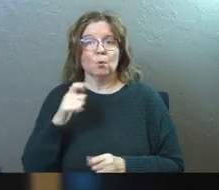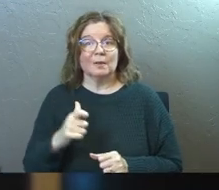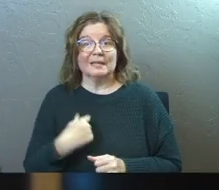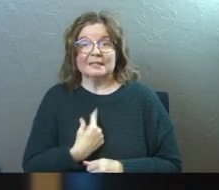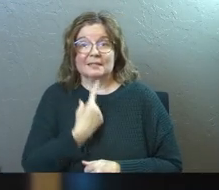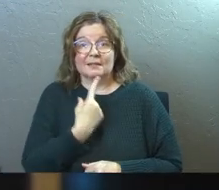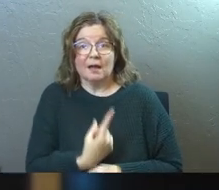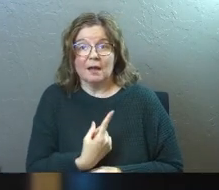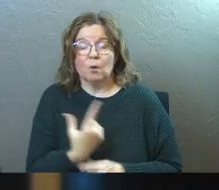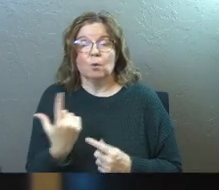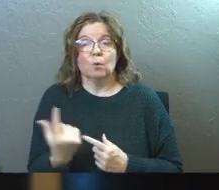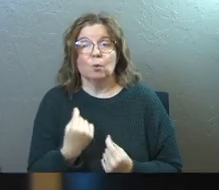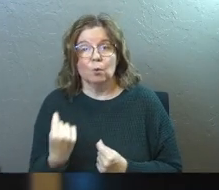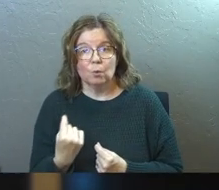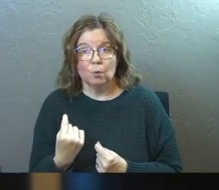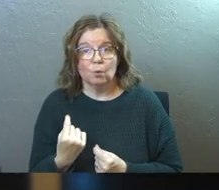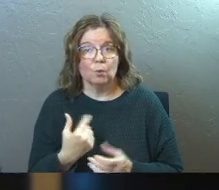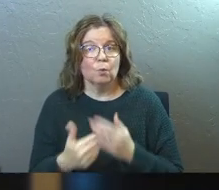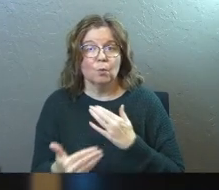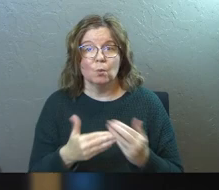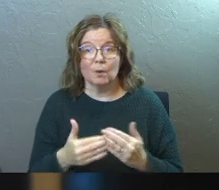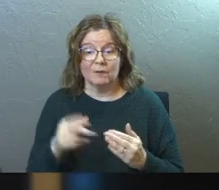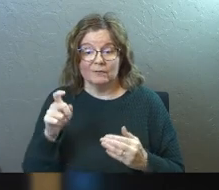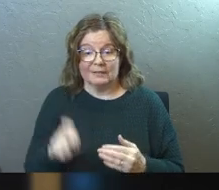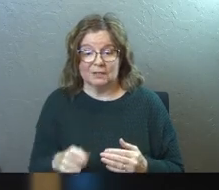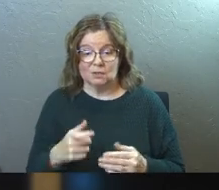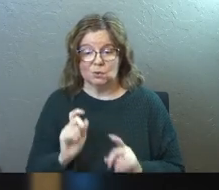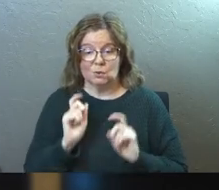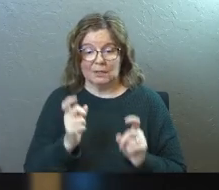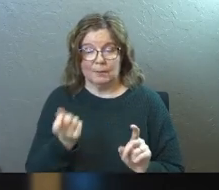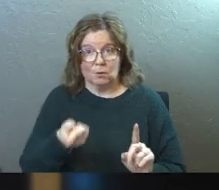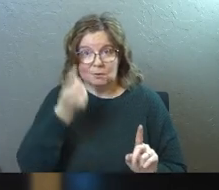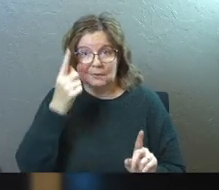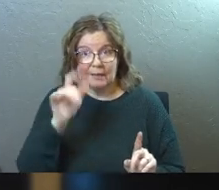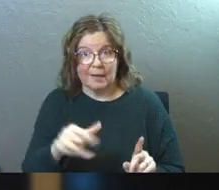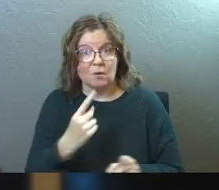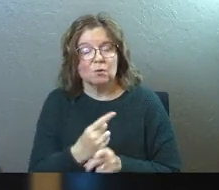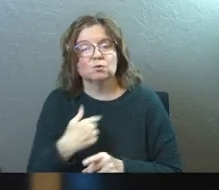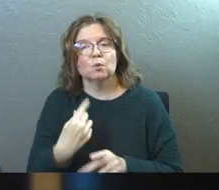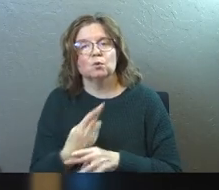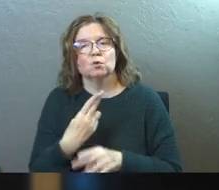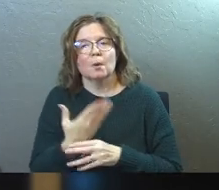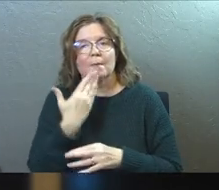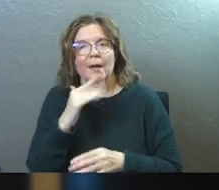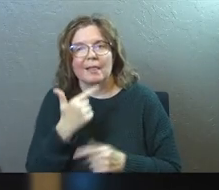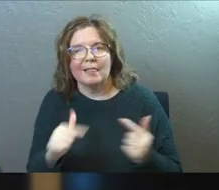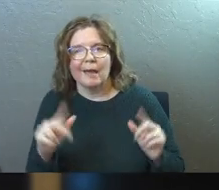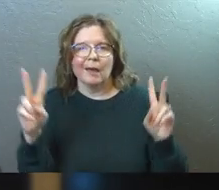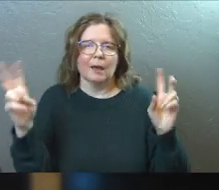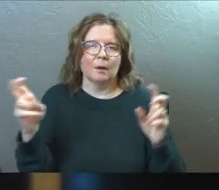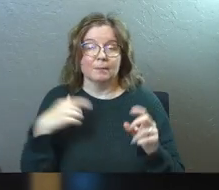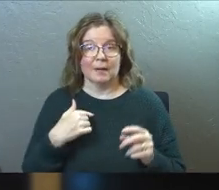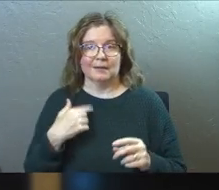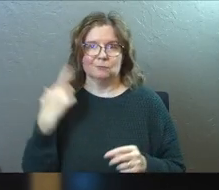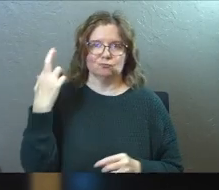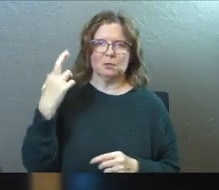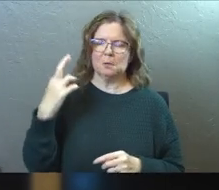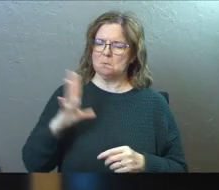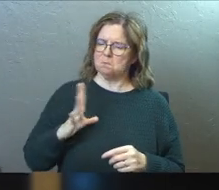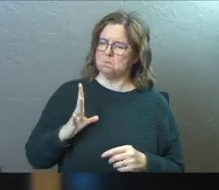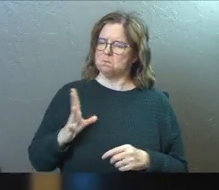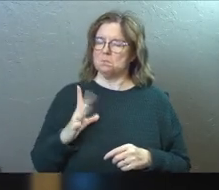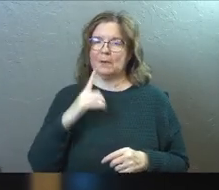can say or do whatever means necessary to get them to understand that, right? So we'll use the bad language, but it's justified.